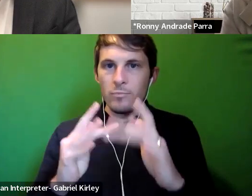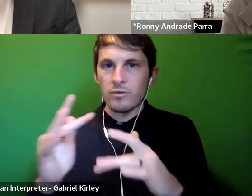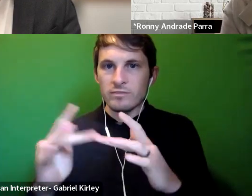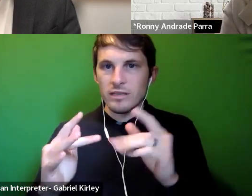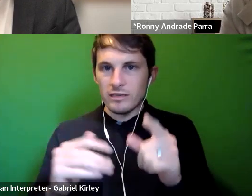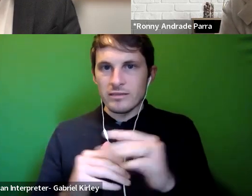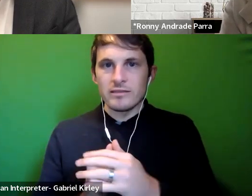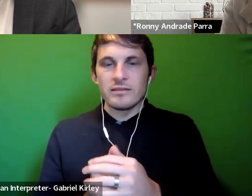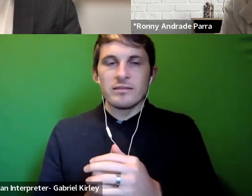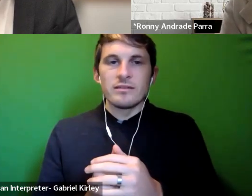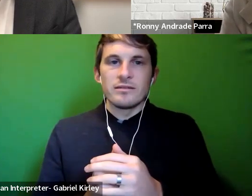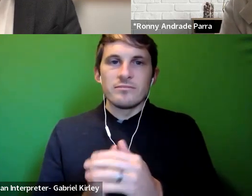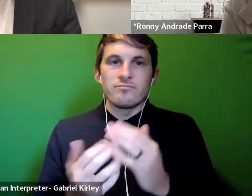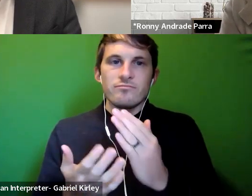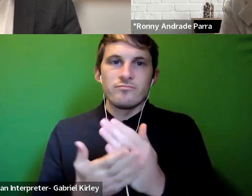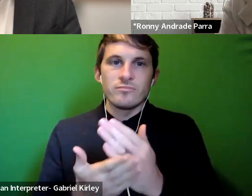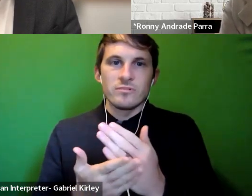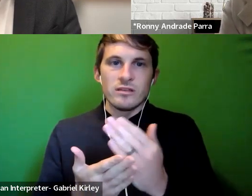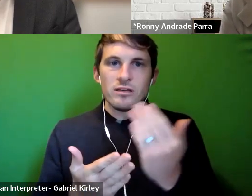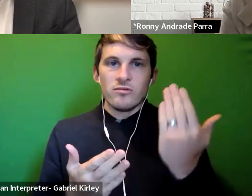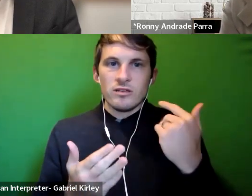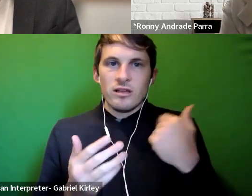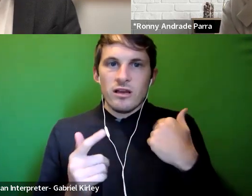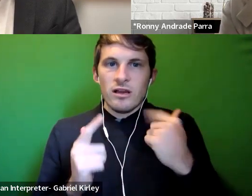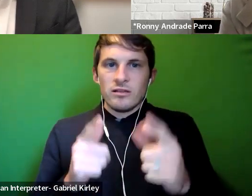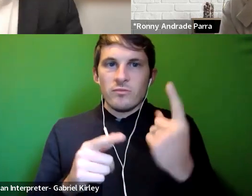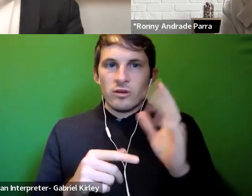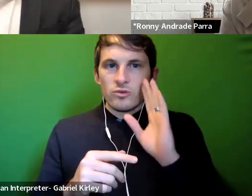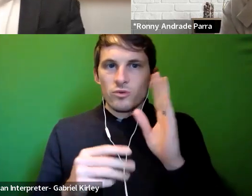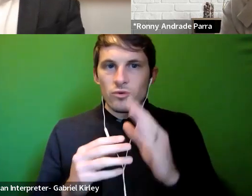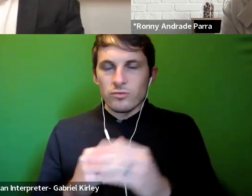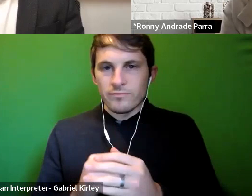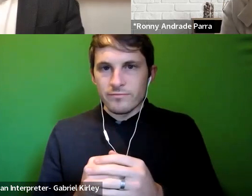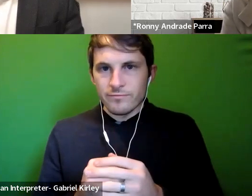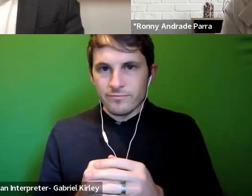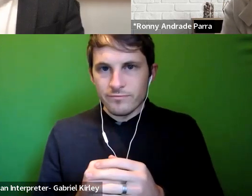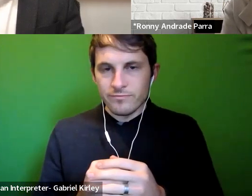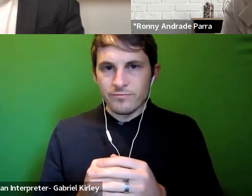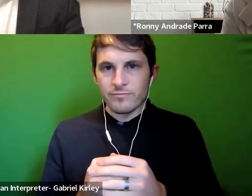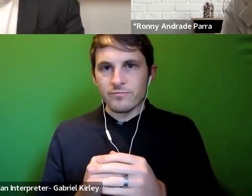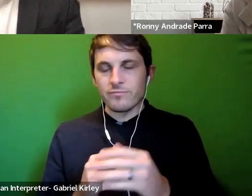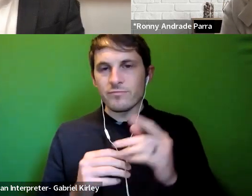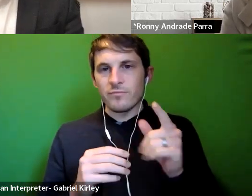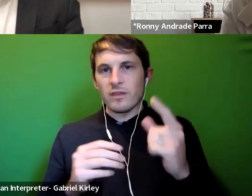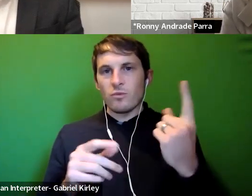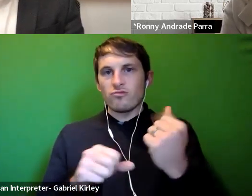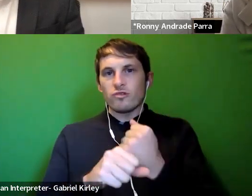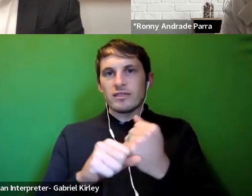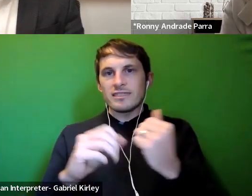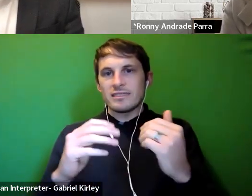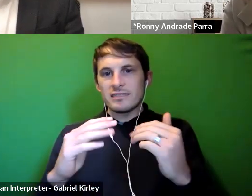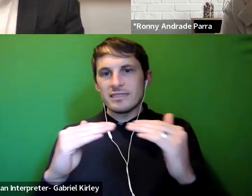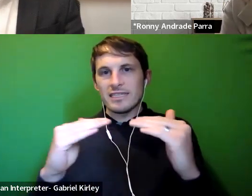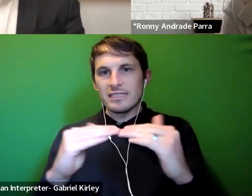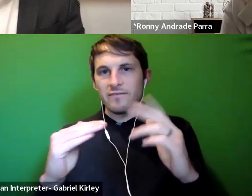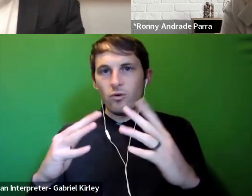that, recently I attended a talk with Sir Tim Berners-Lee, the creator of the standard for the World Wide Web. And